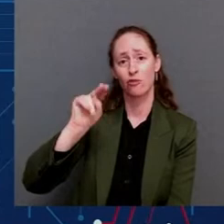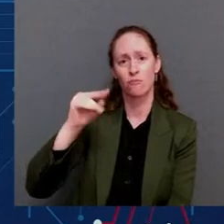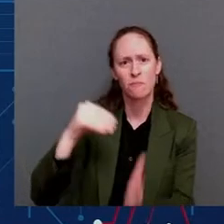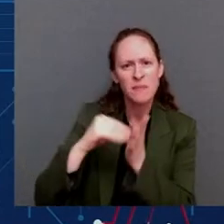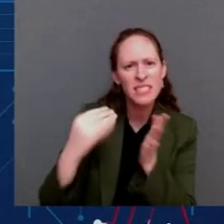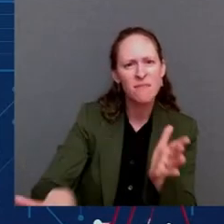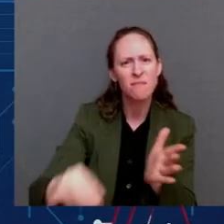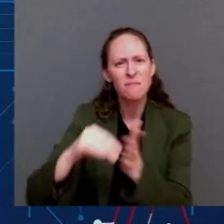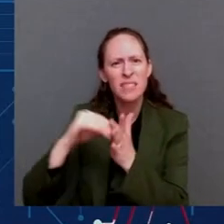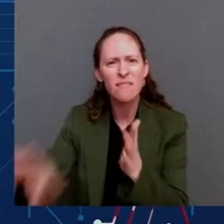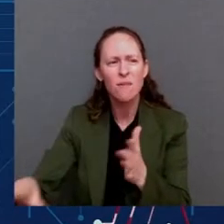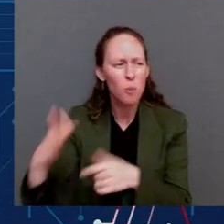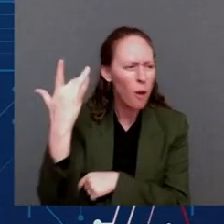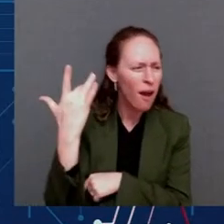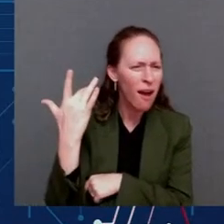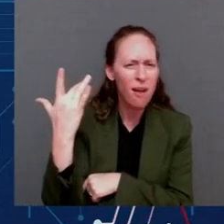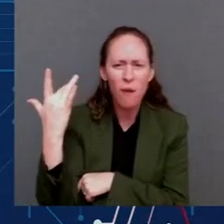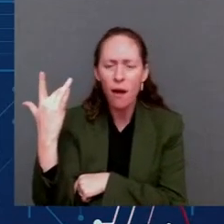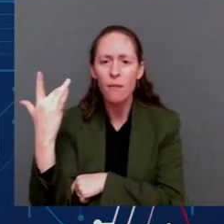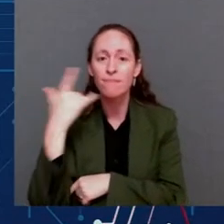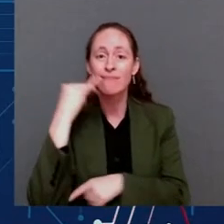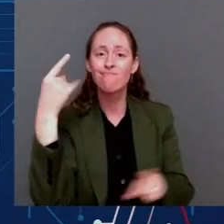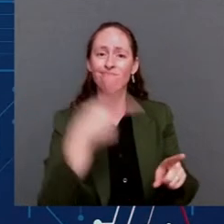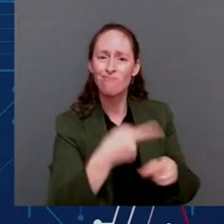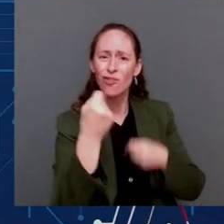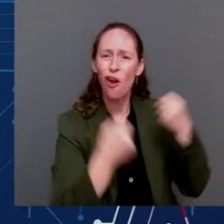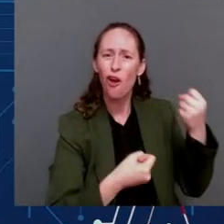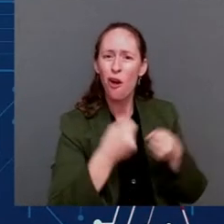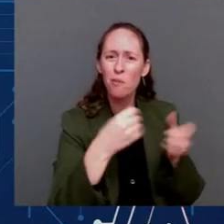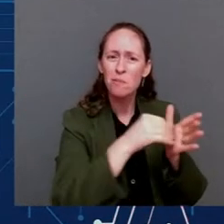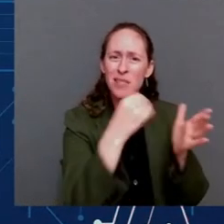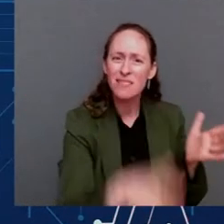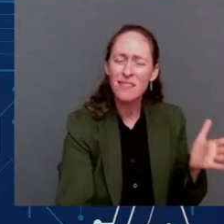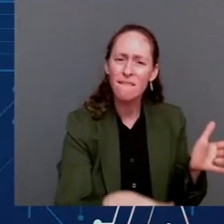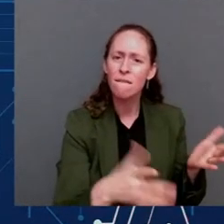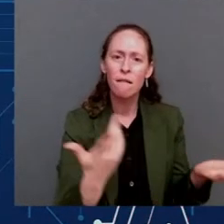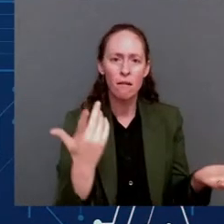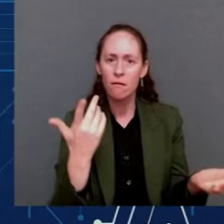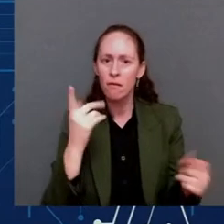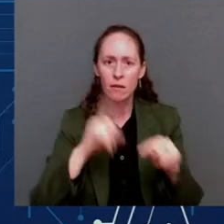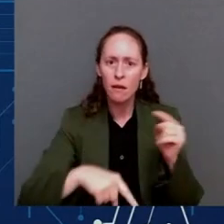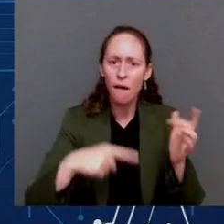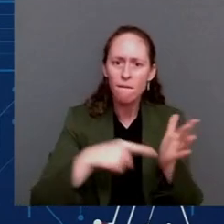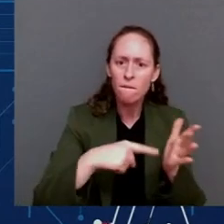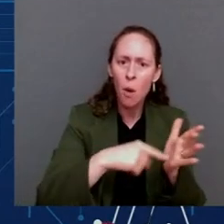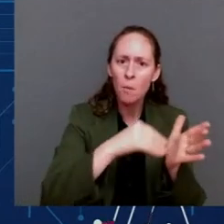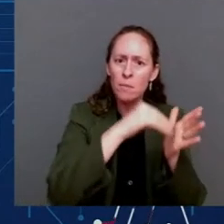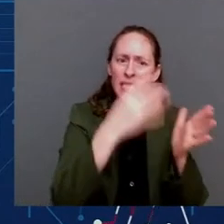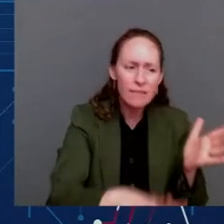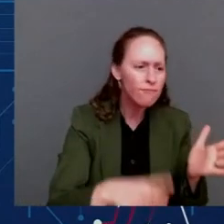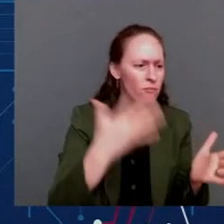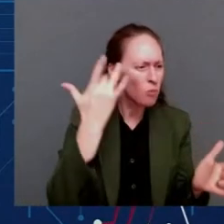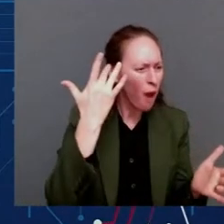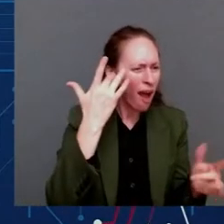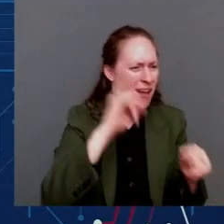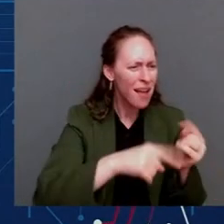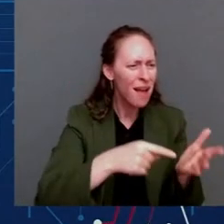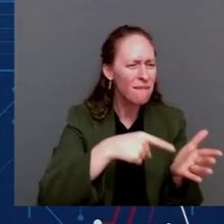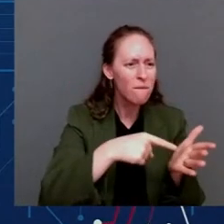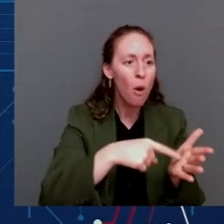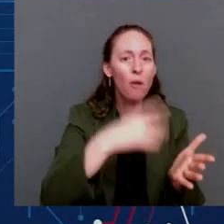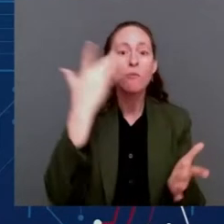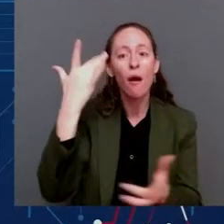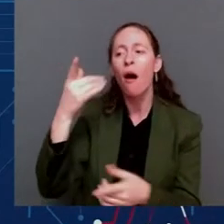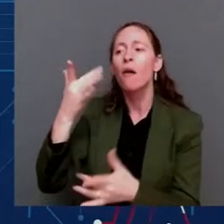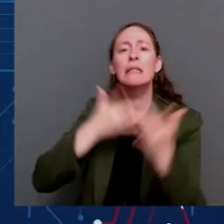semiconductors. For the sake of our economy and jobs and cost and our national security, we have to make these semiconductors in America